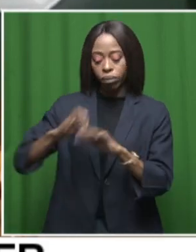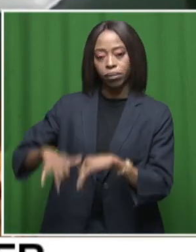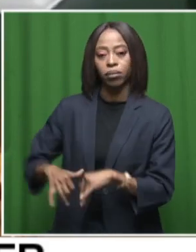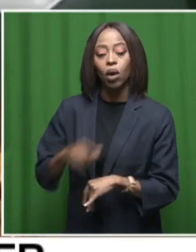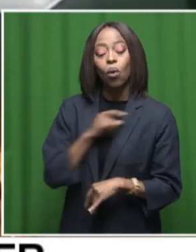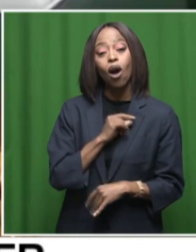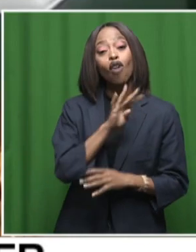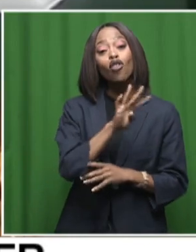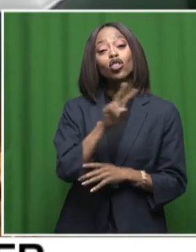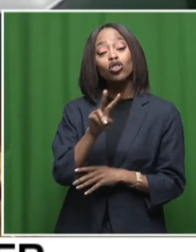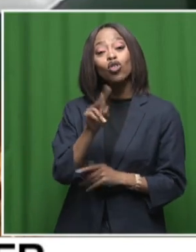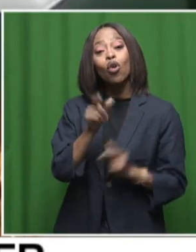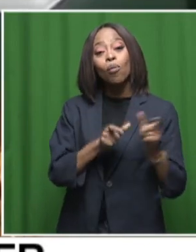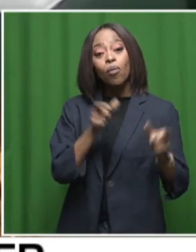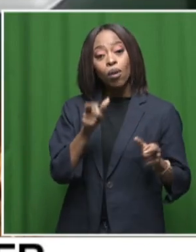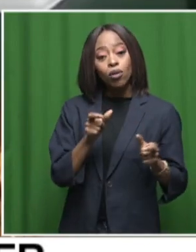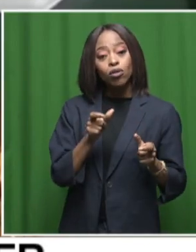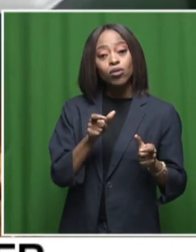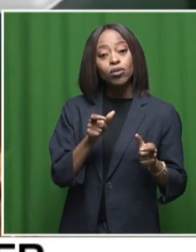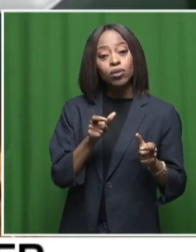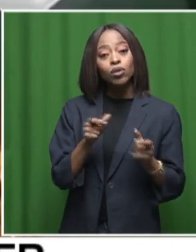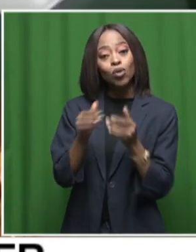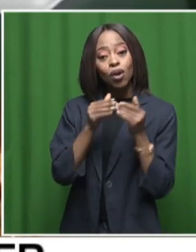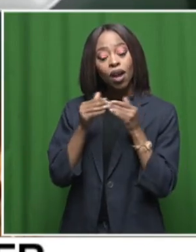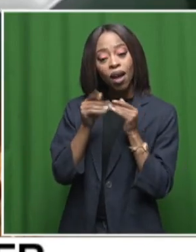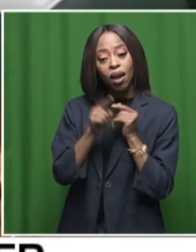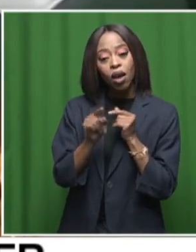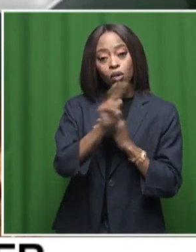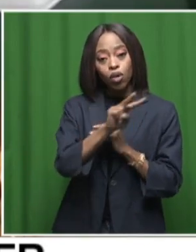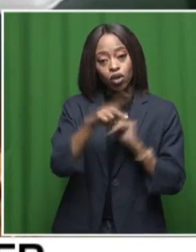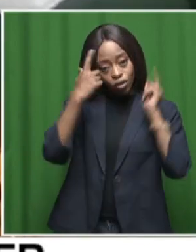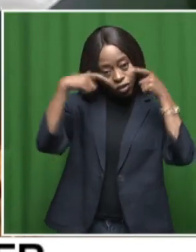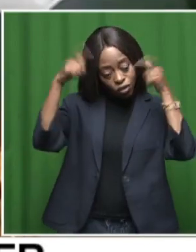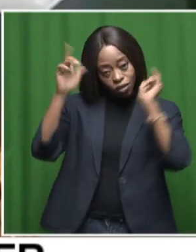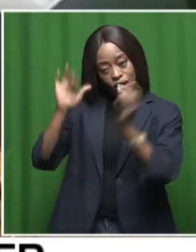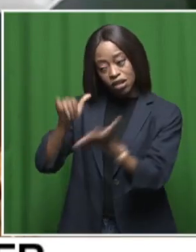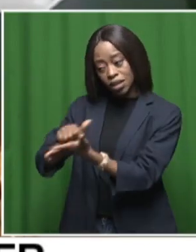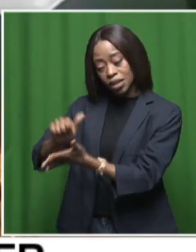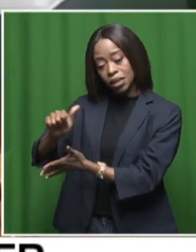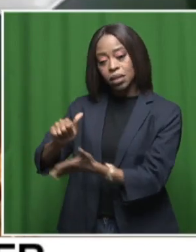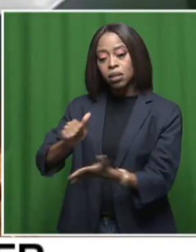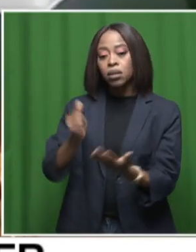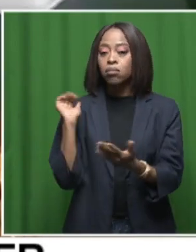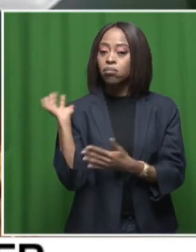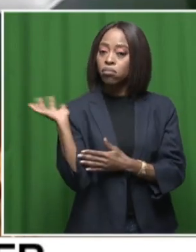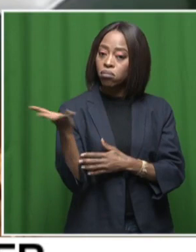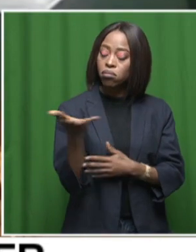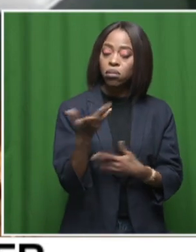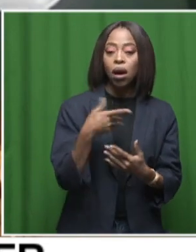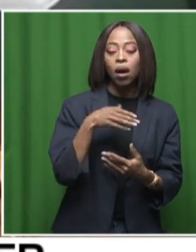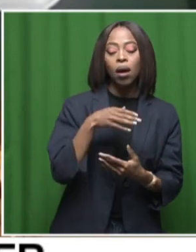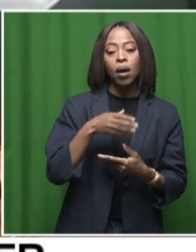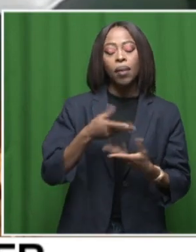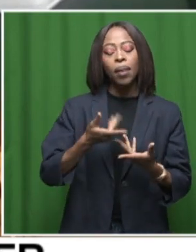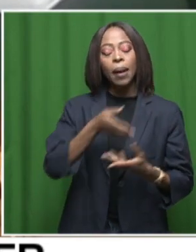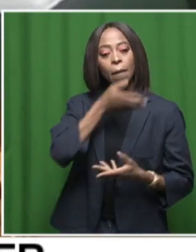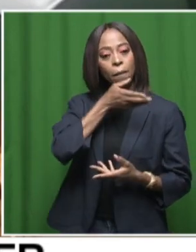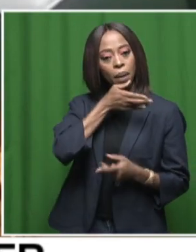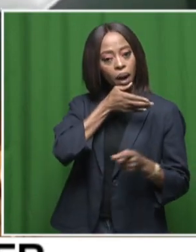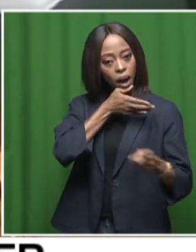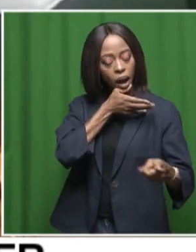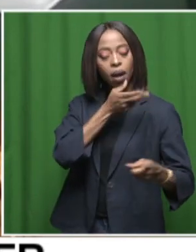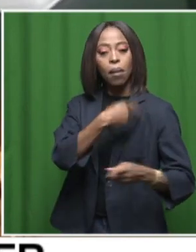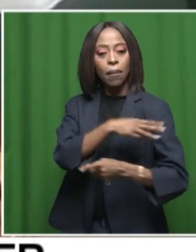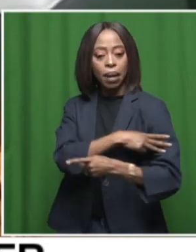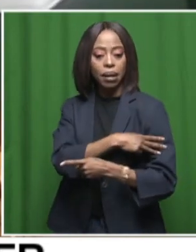people to make this plate tick every day. 22 of them are chefs, 16 of them are on the floor, the rest are barmen and managers. It